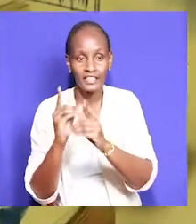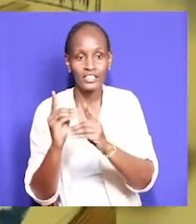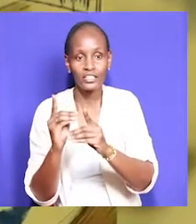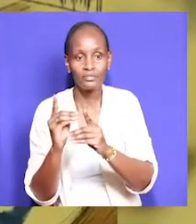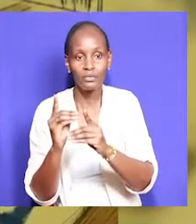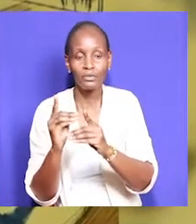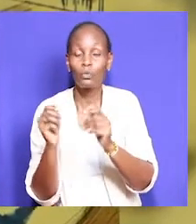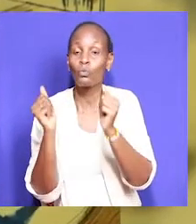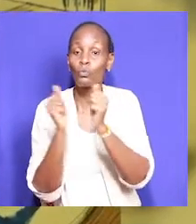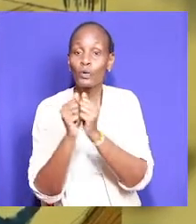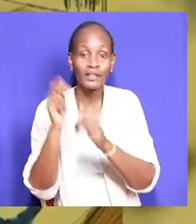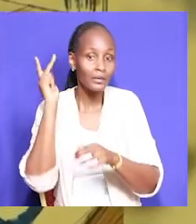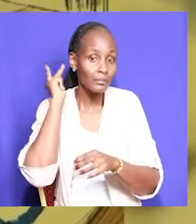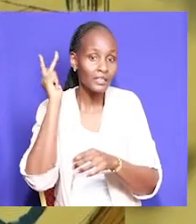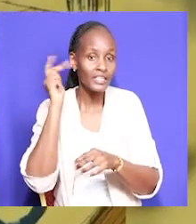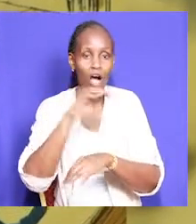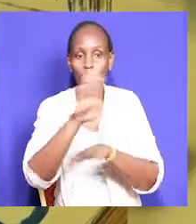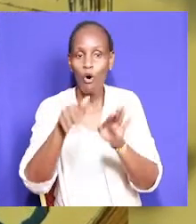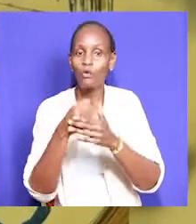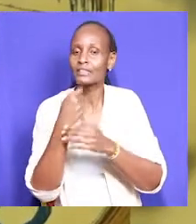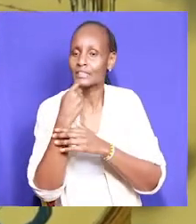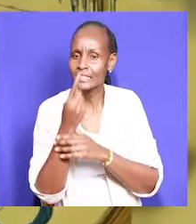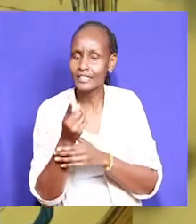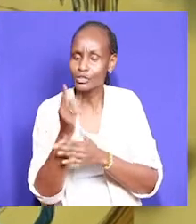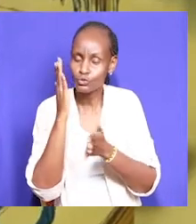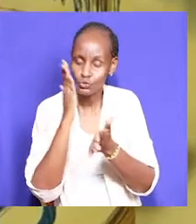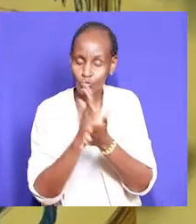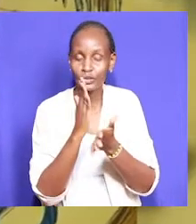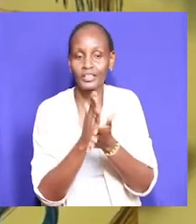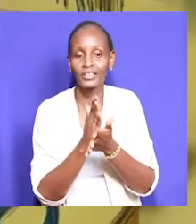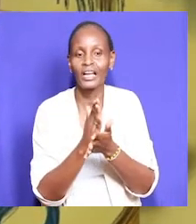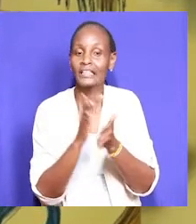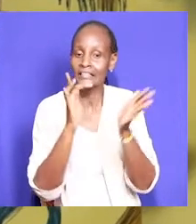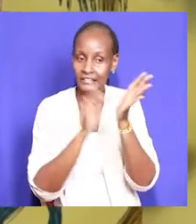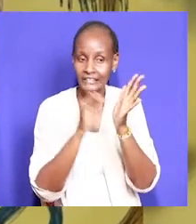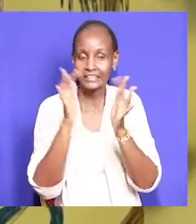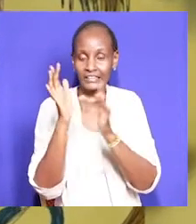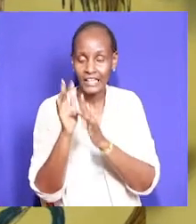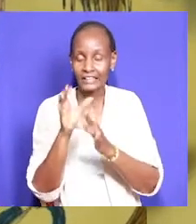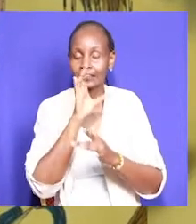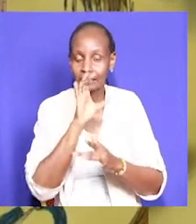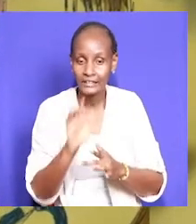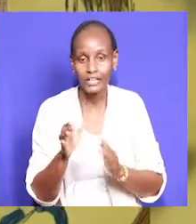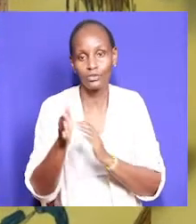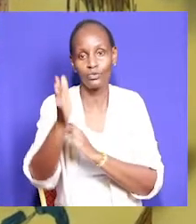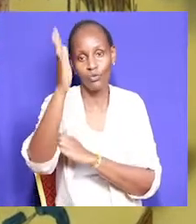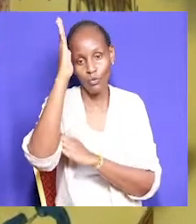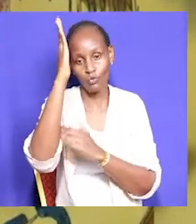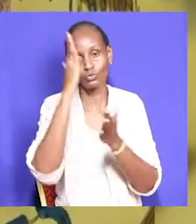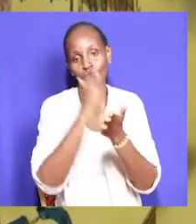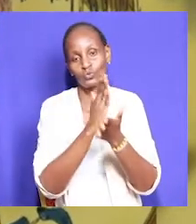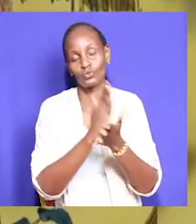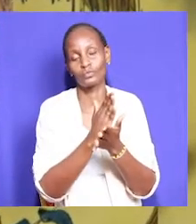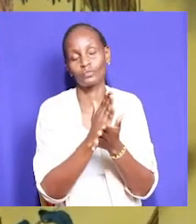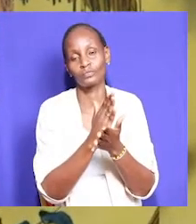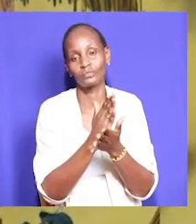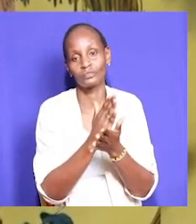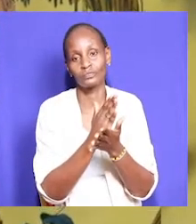with Peter all said that truly Jesus is the Son of